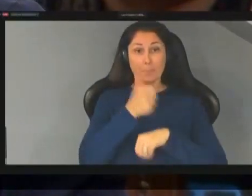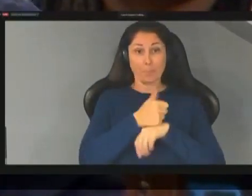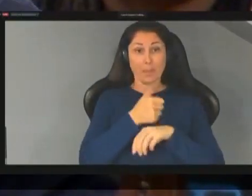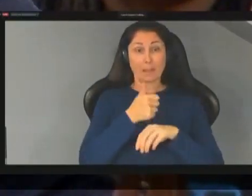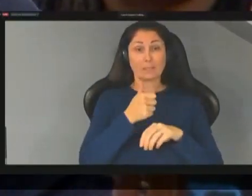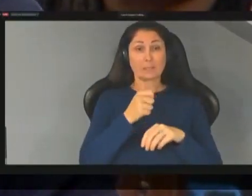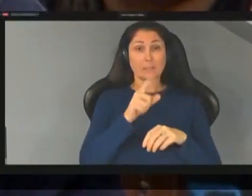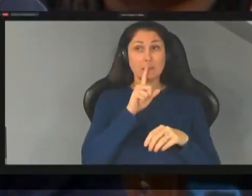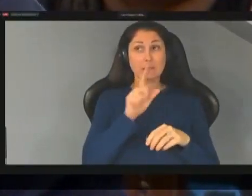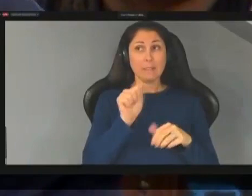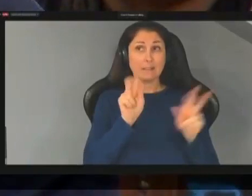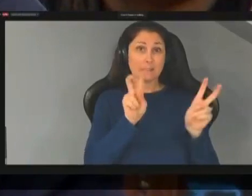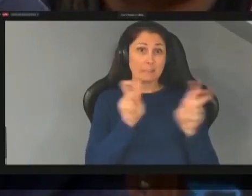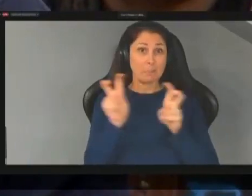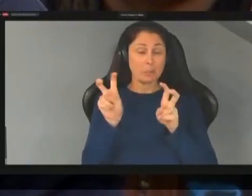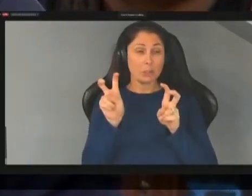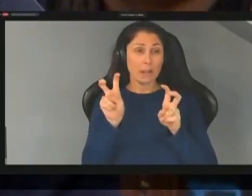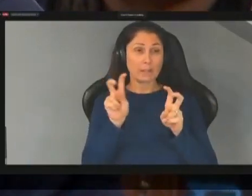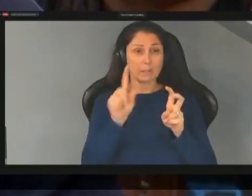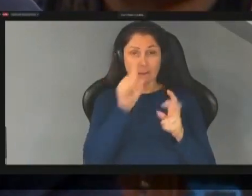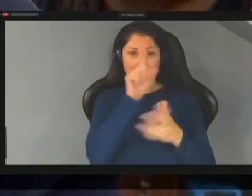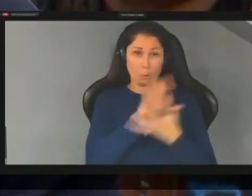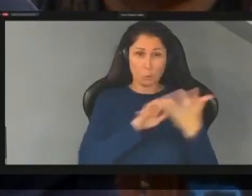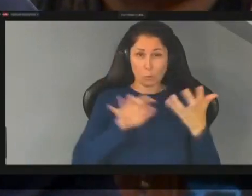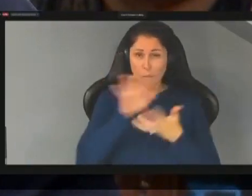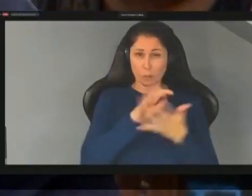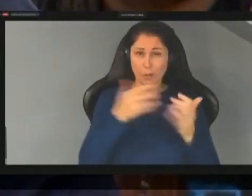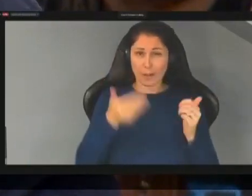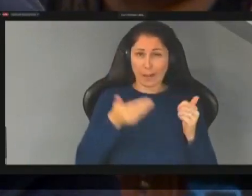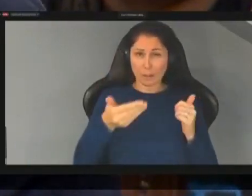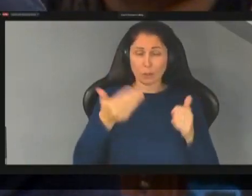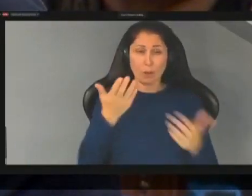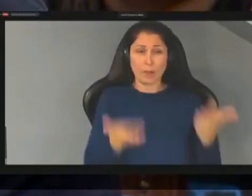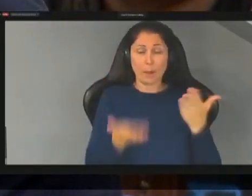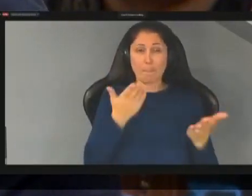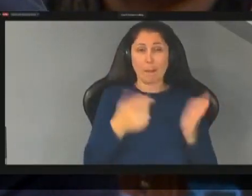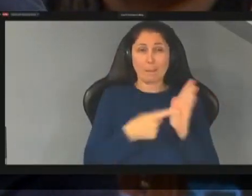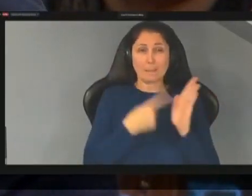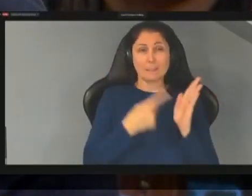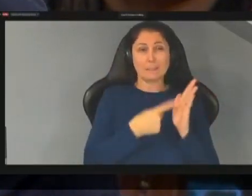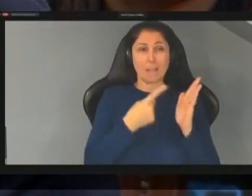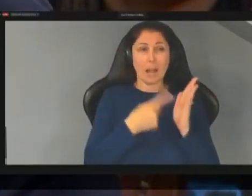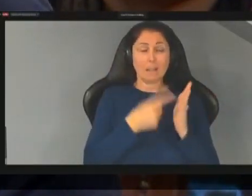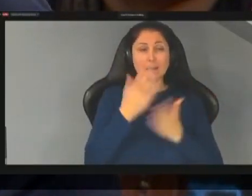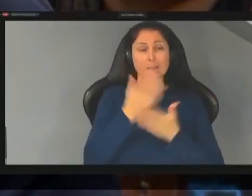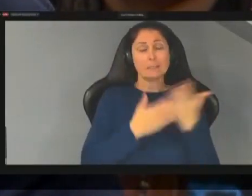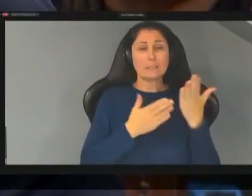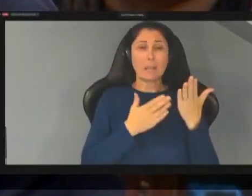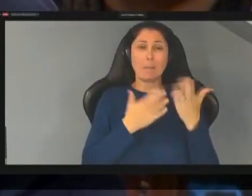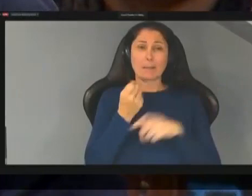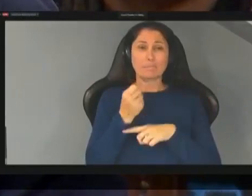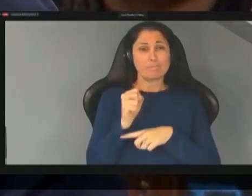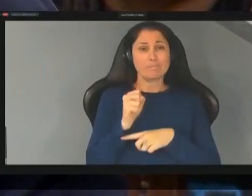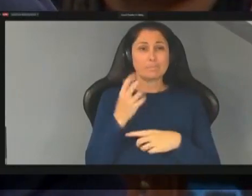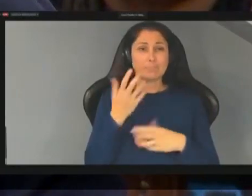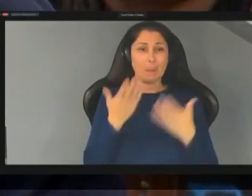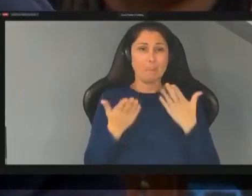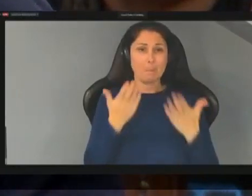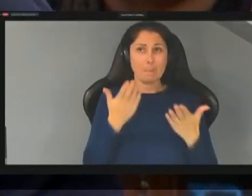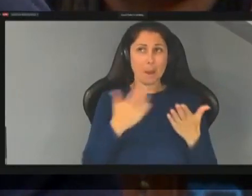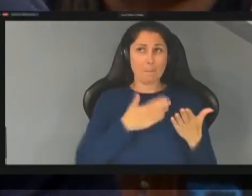of some confusion occasionally, and maybe even occasionally some contention. However, in